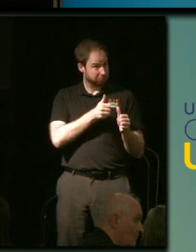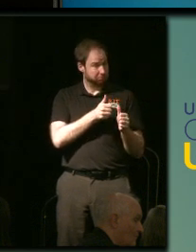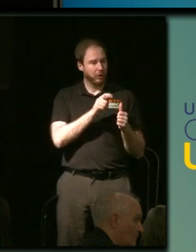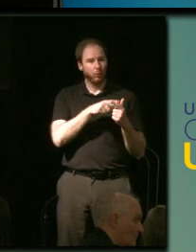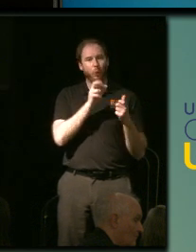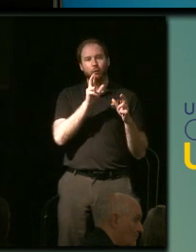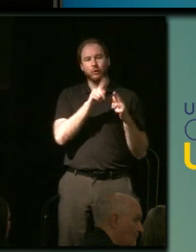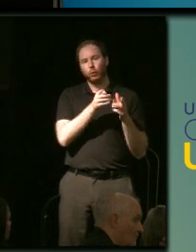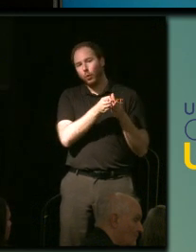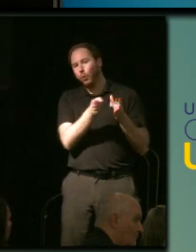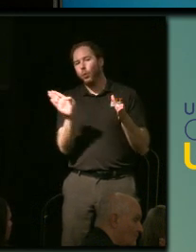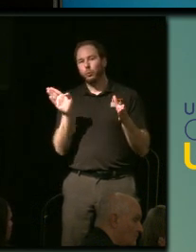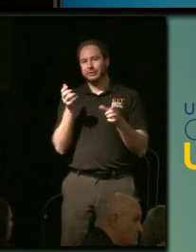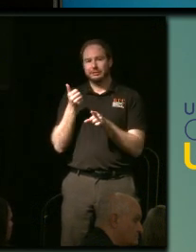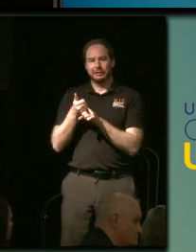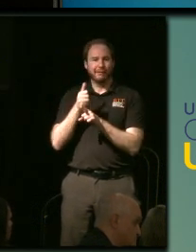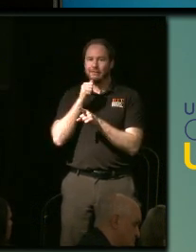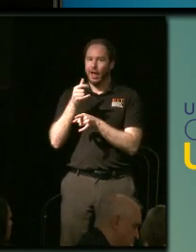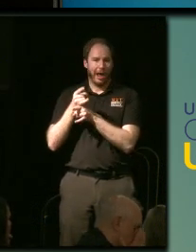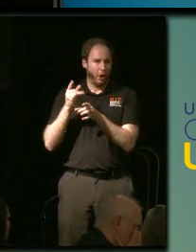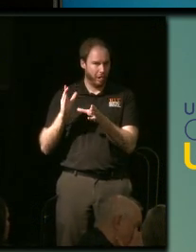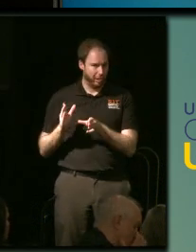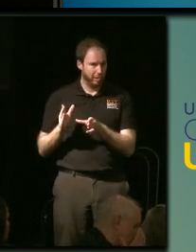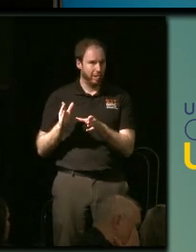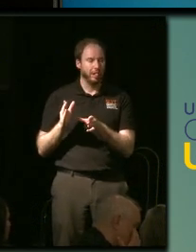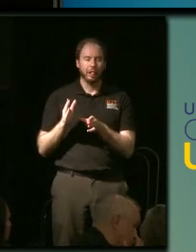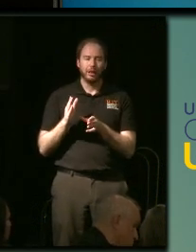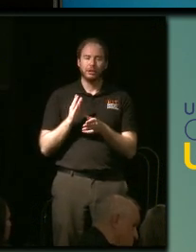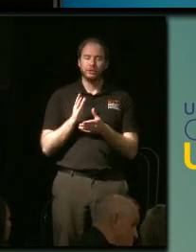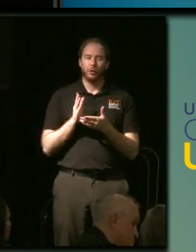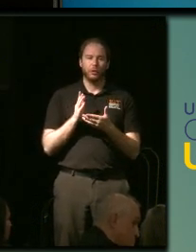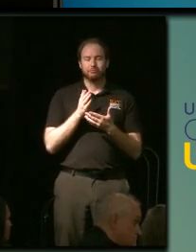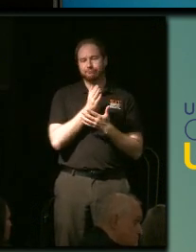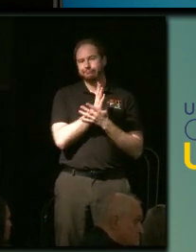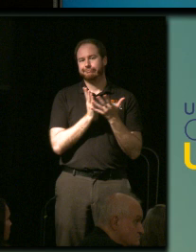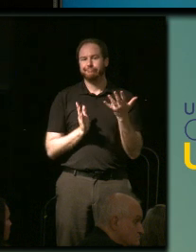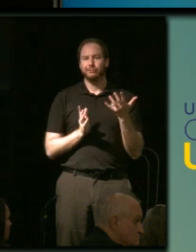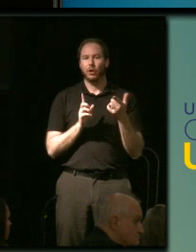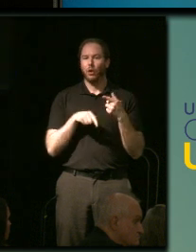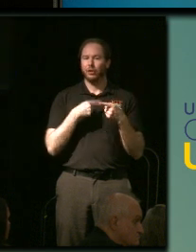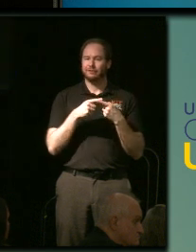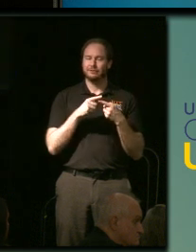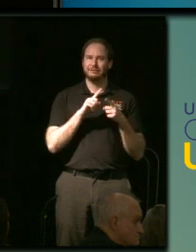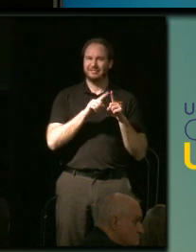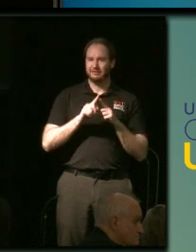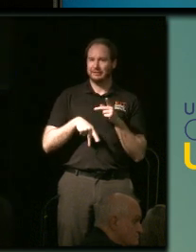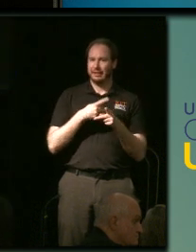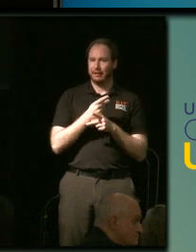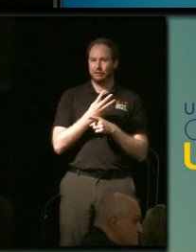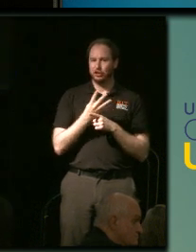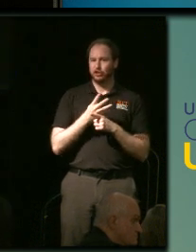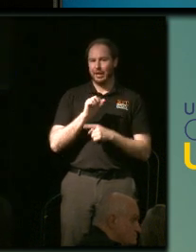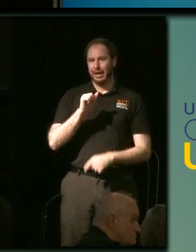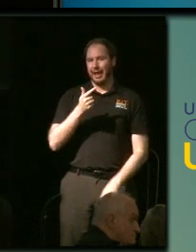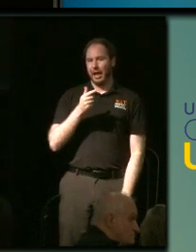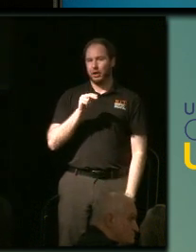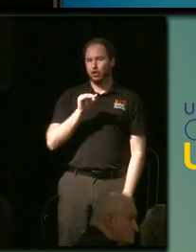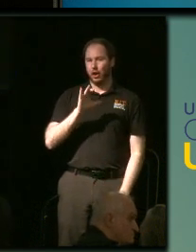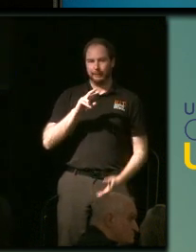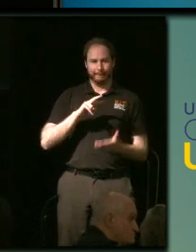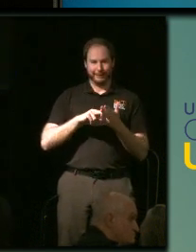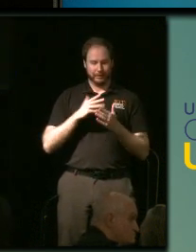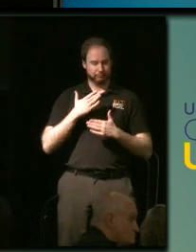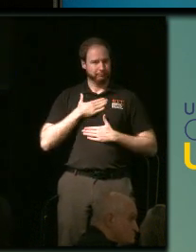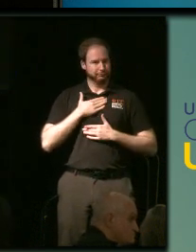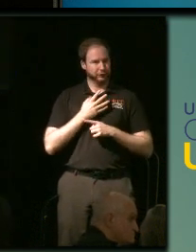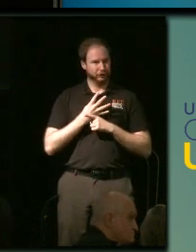up to people who are not alcoholics. So these are all gene agnostic trials. Doesn't matter what your gene is, where we can